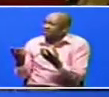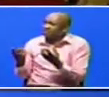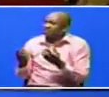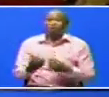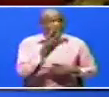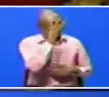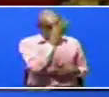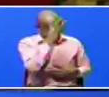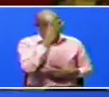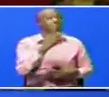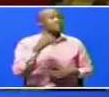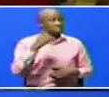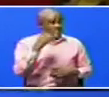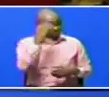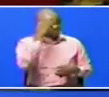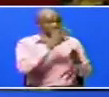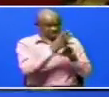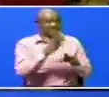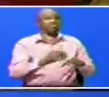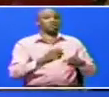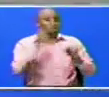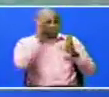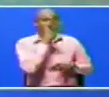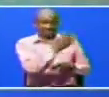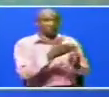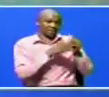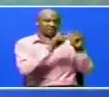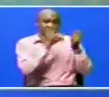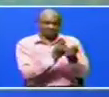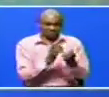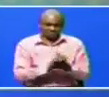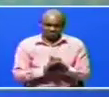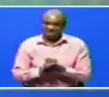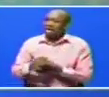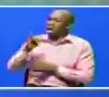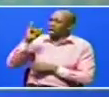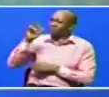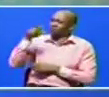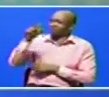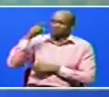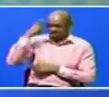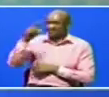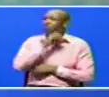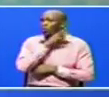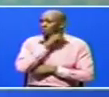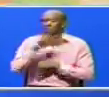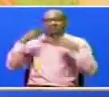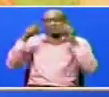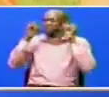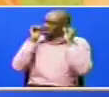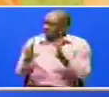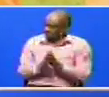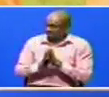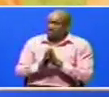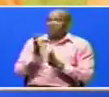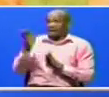four main senior counsels. I think they're the ones who will be leading the team. I imagine as IEBC, you're hoping that this petition is unsuccessful and the result